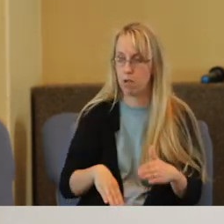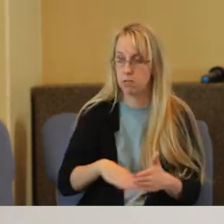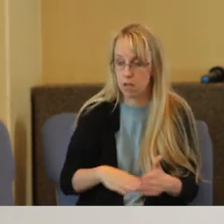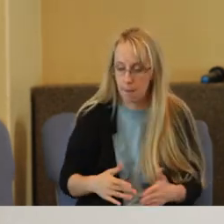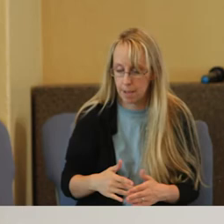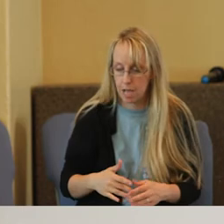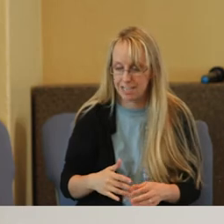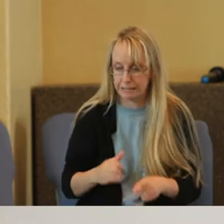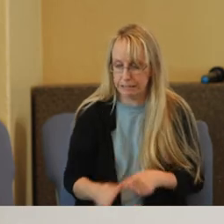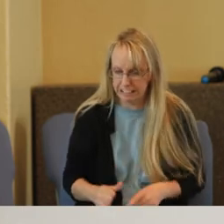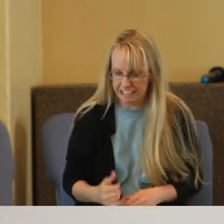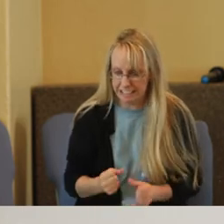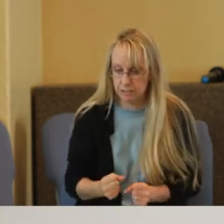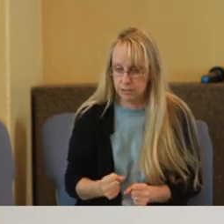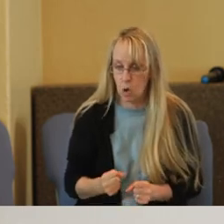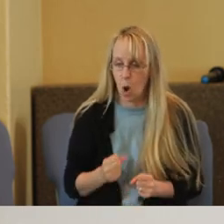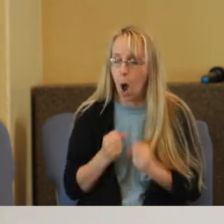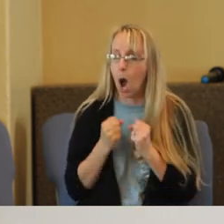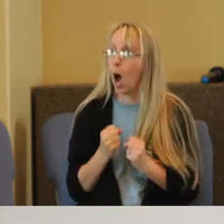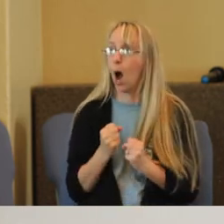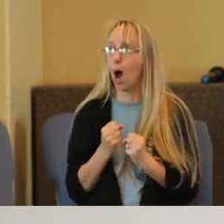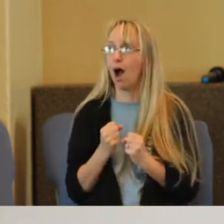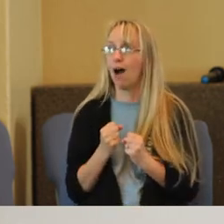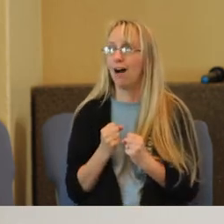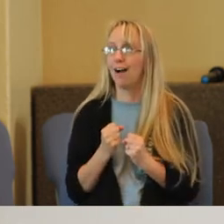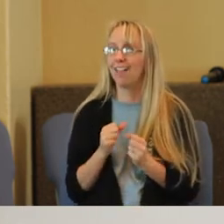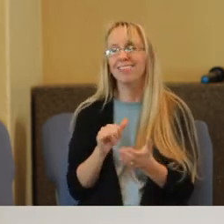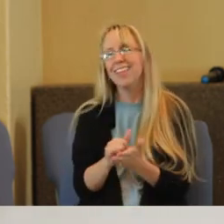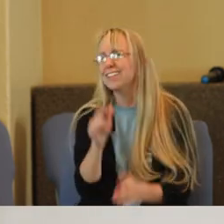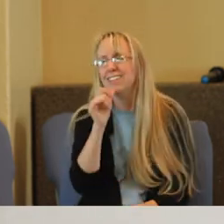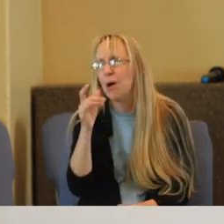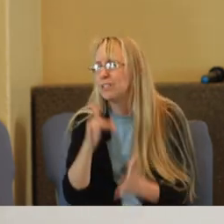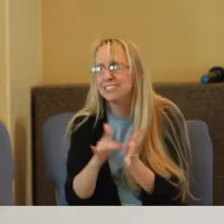word, right? That